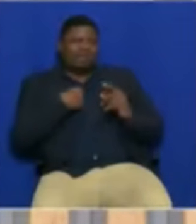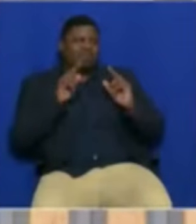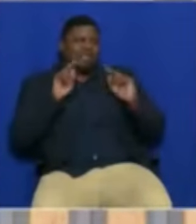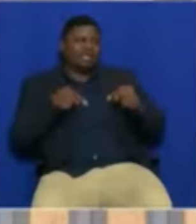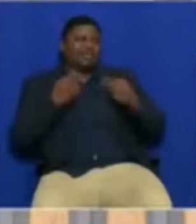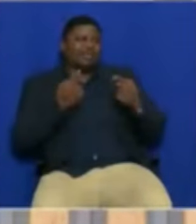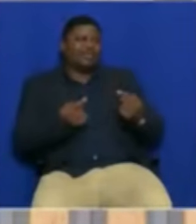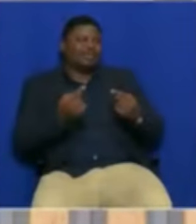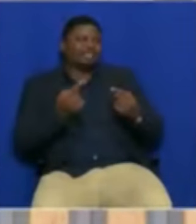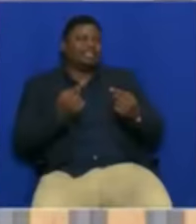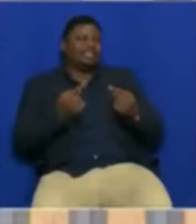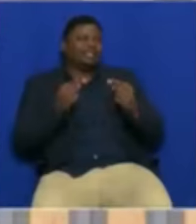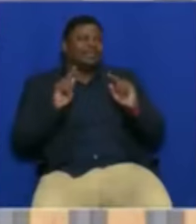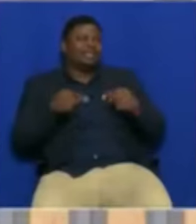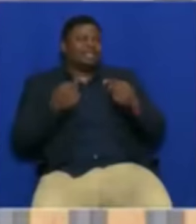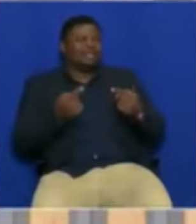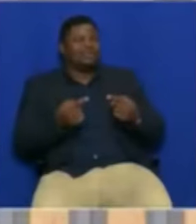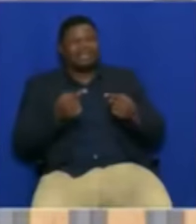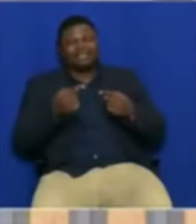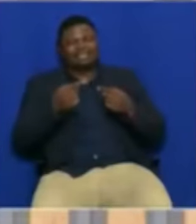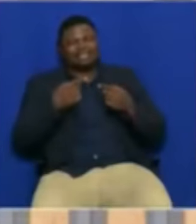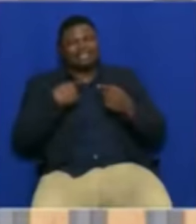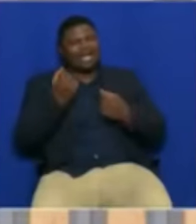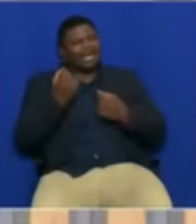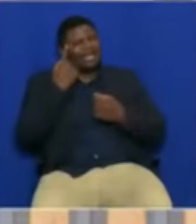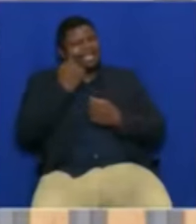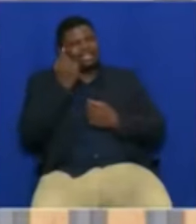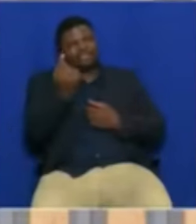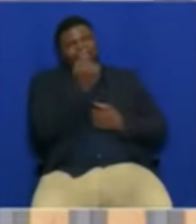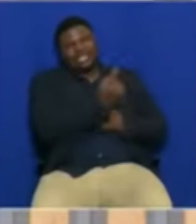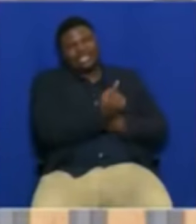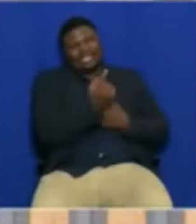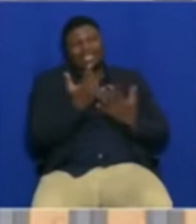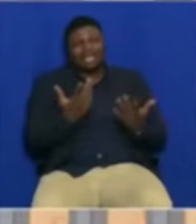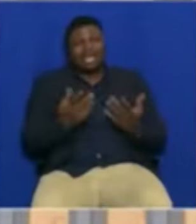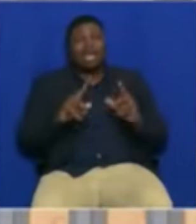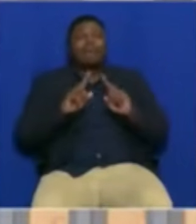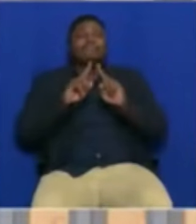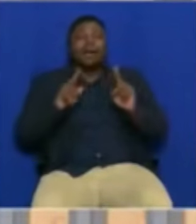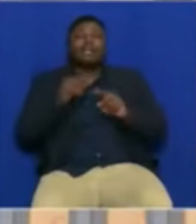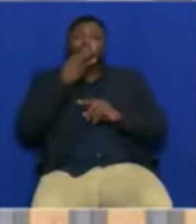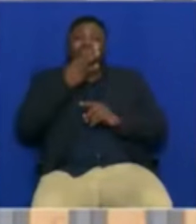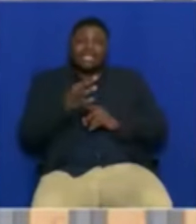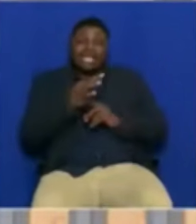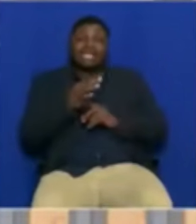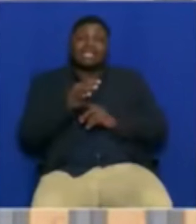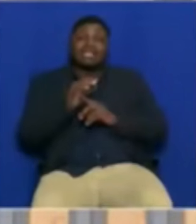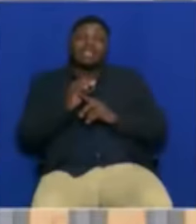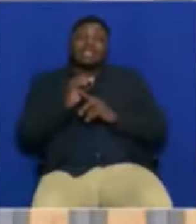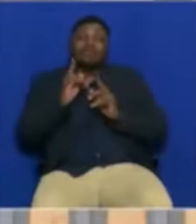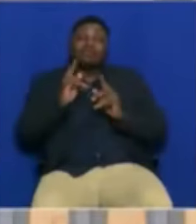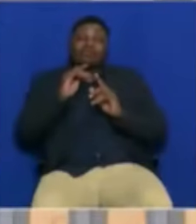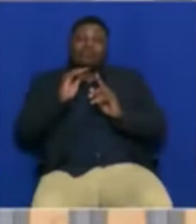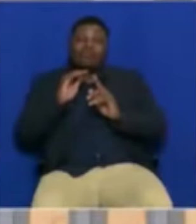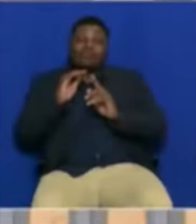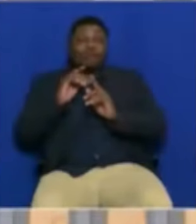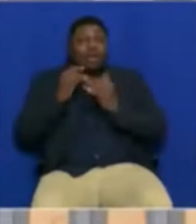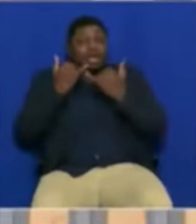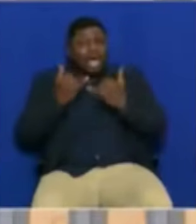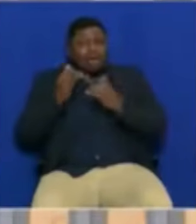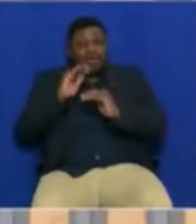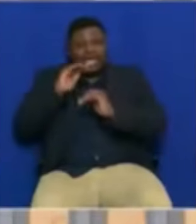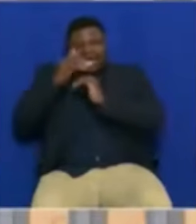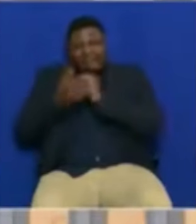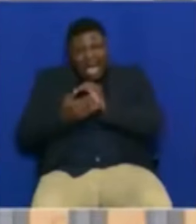this complaint, because you are now saying the allegation is the cover up of a docket. and I've already read to you what the